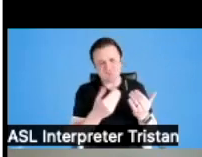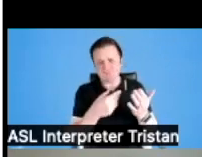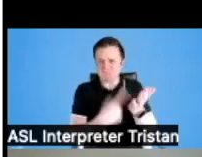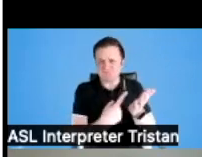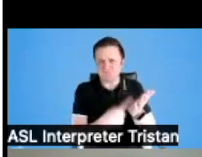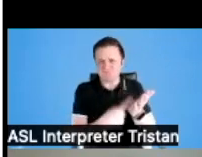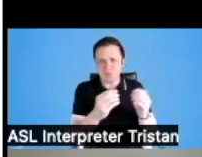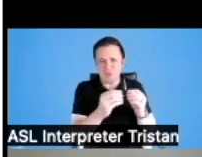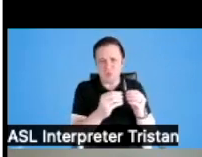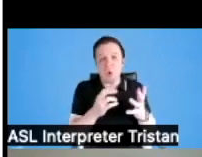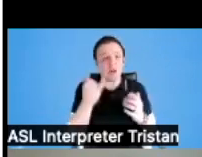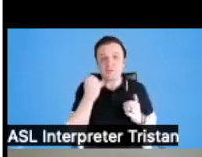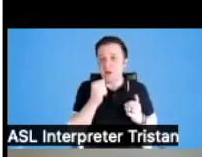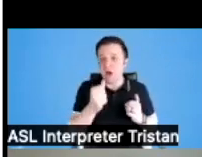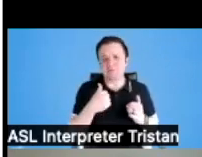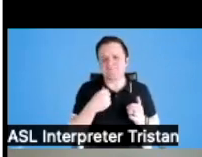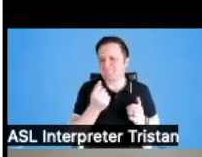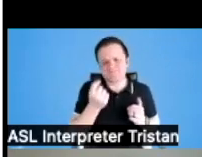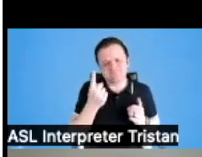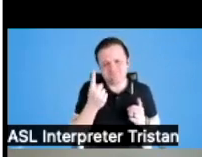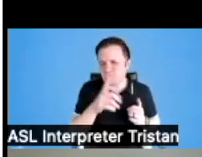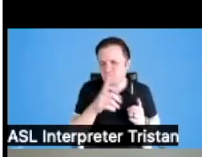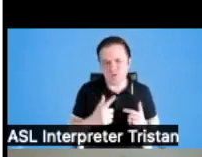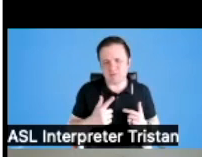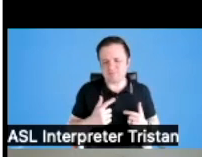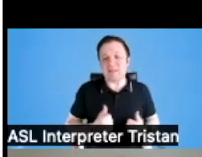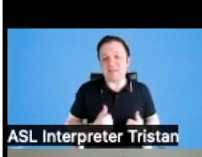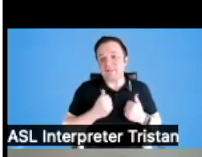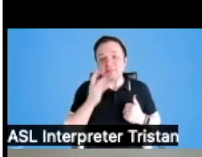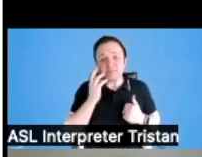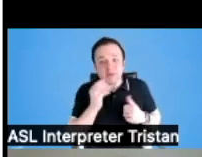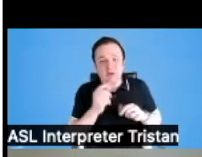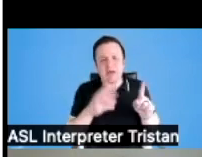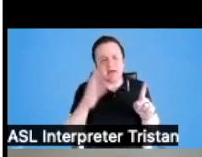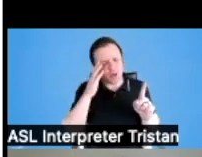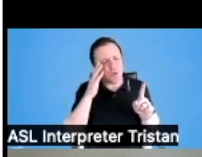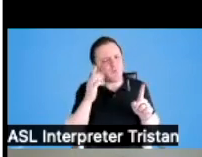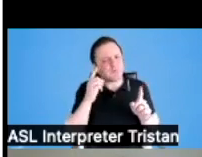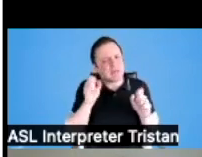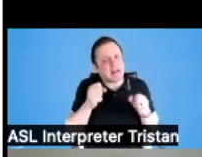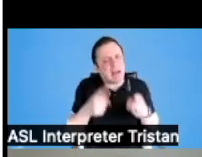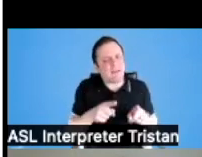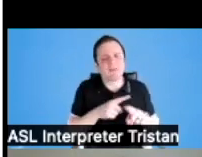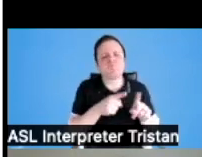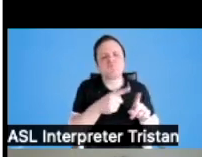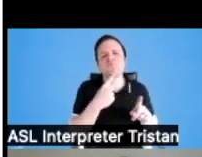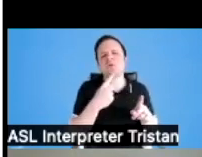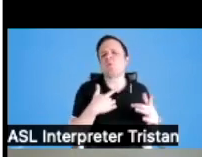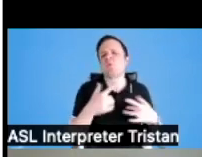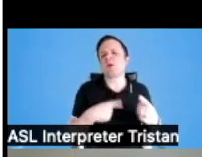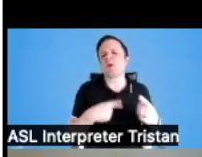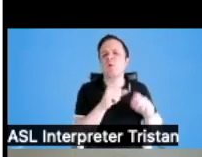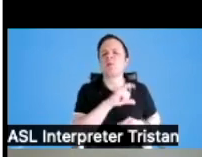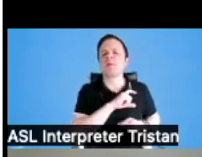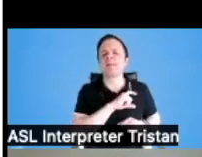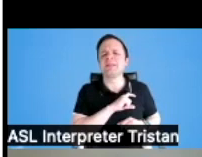not, you can say, I don't understand this lived experience, but I know it might be a thing. So I heard you say you were worried about going to the police. Tell me what